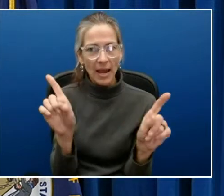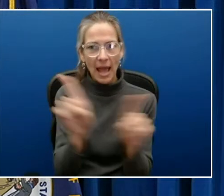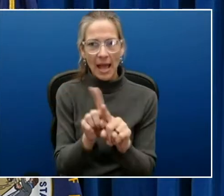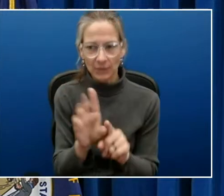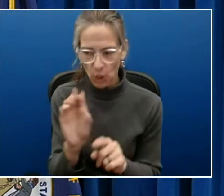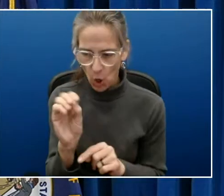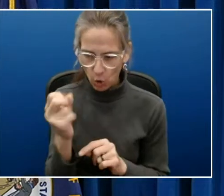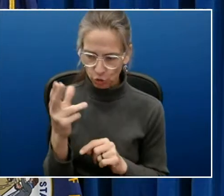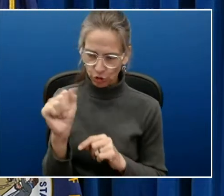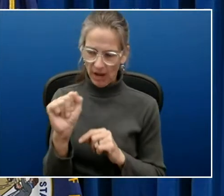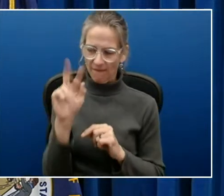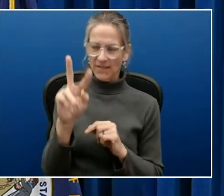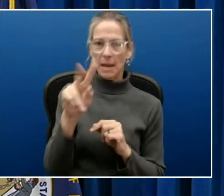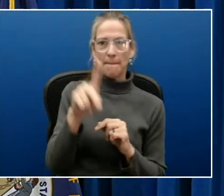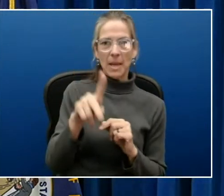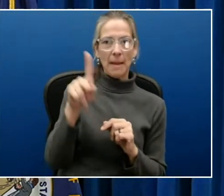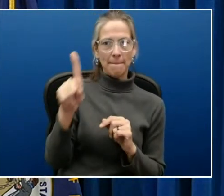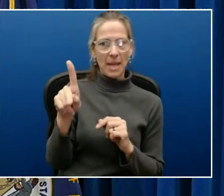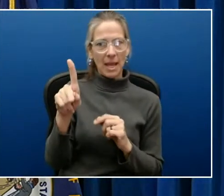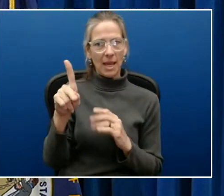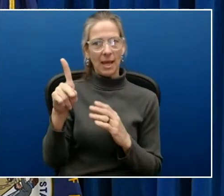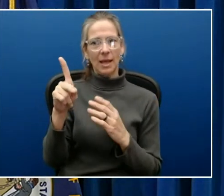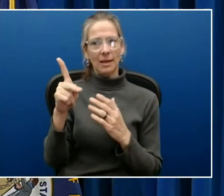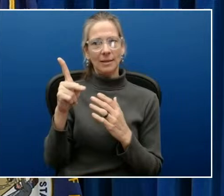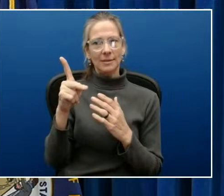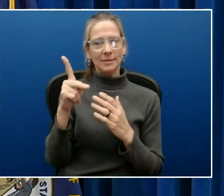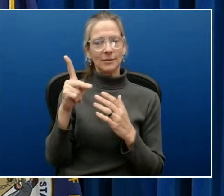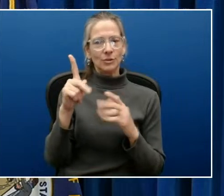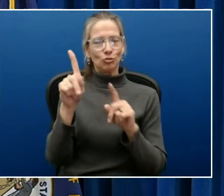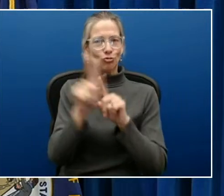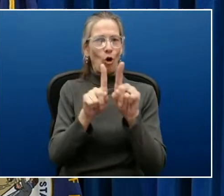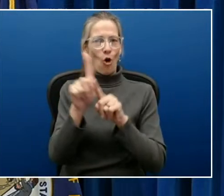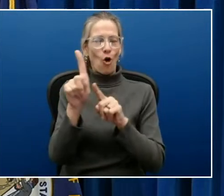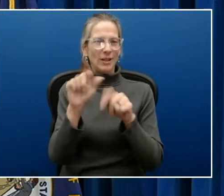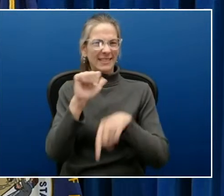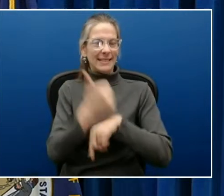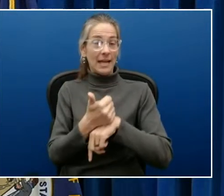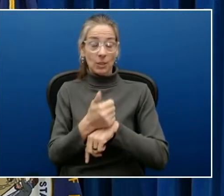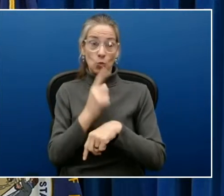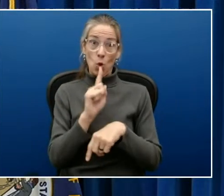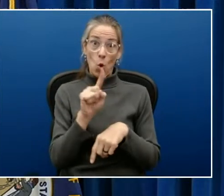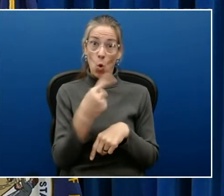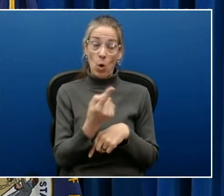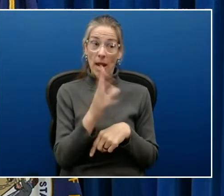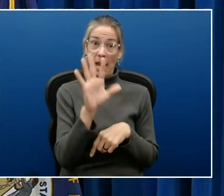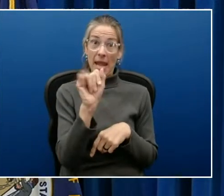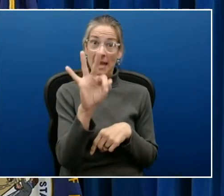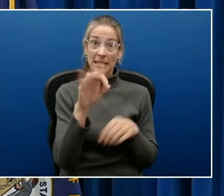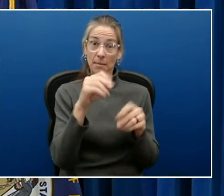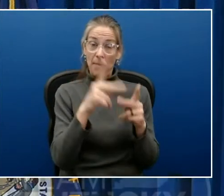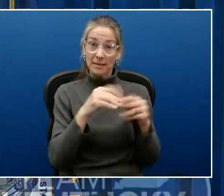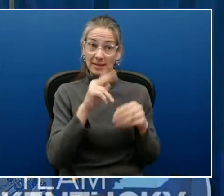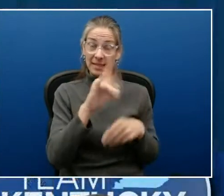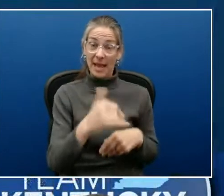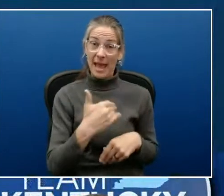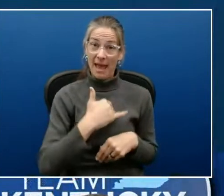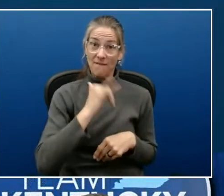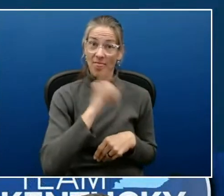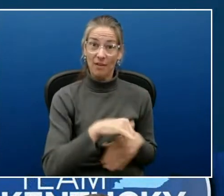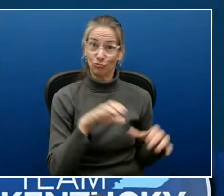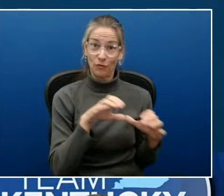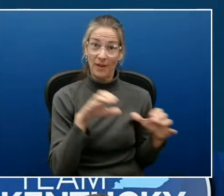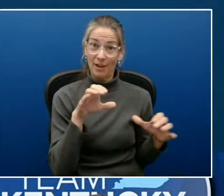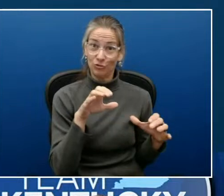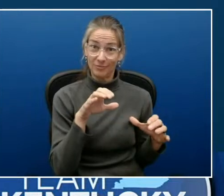VPP Star Site, a significant achievement that only 19 sites in Kentucky hold. The company has a significant presence